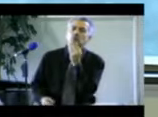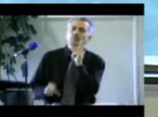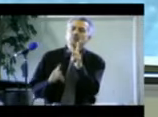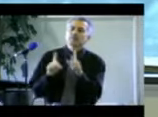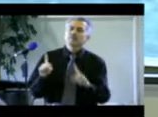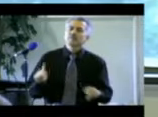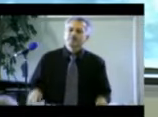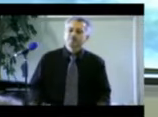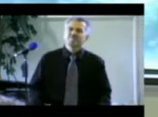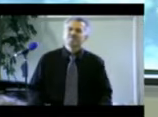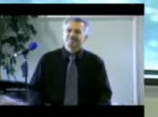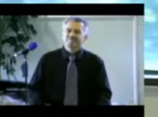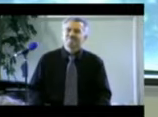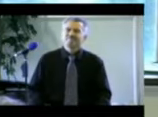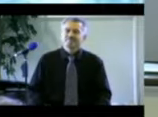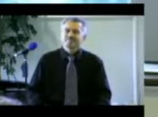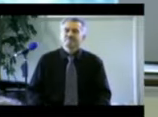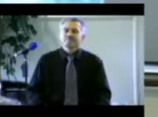He